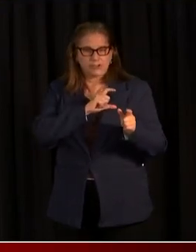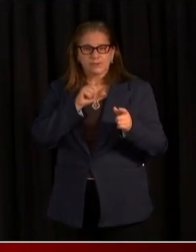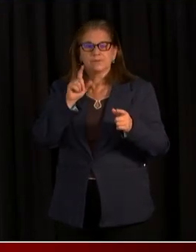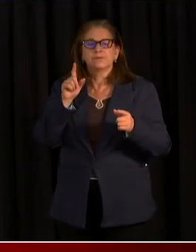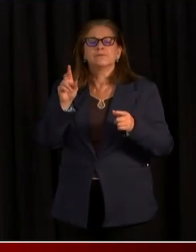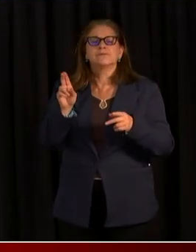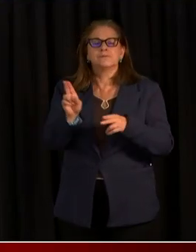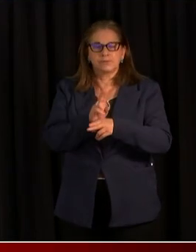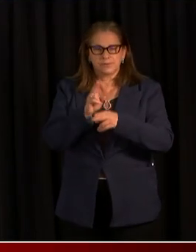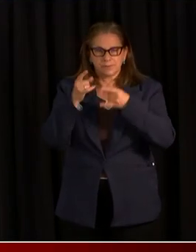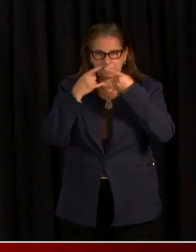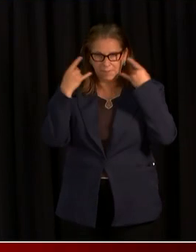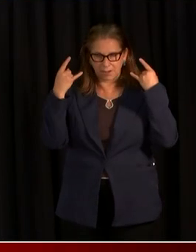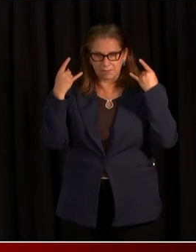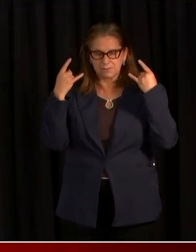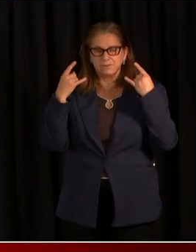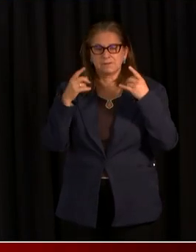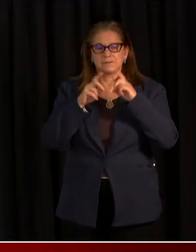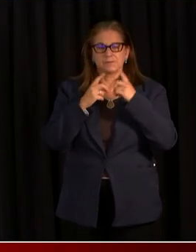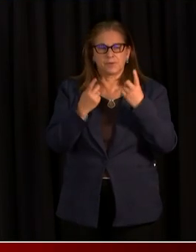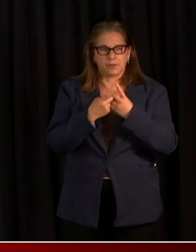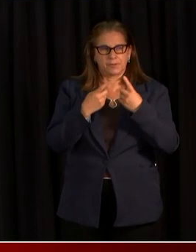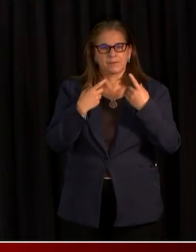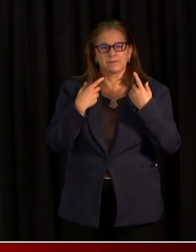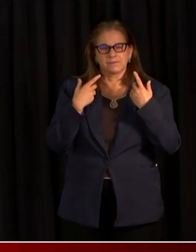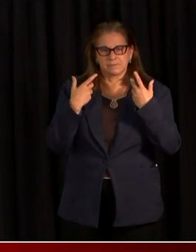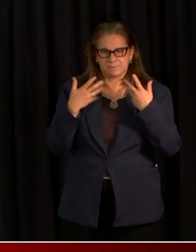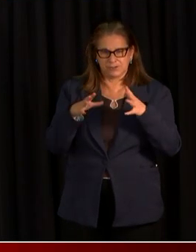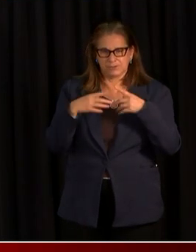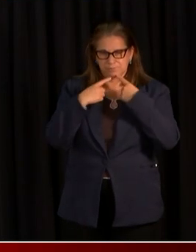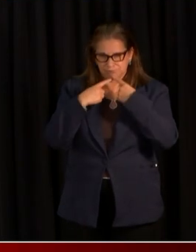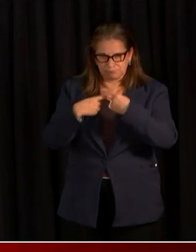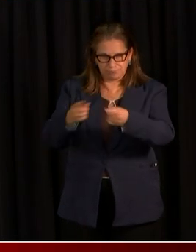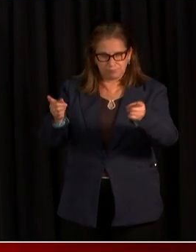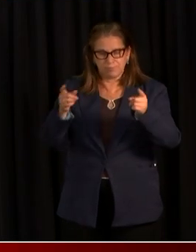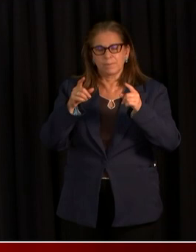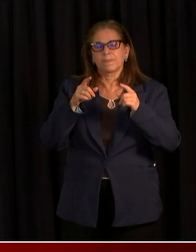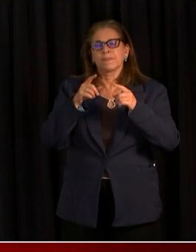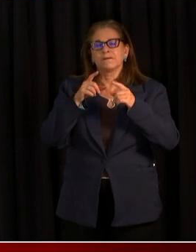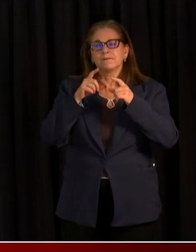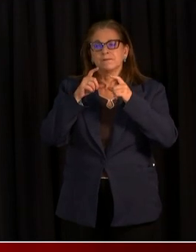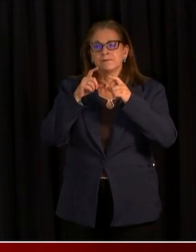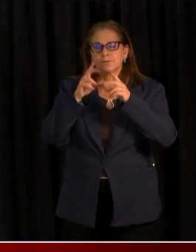or authorized mask whenever social distancing is not possible.